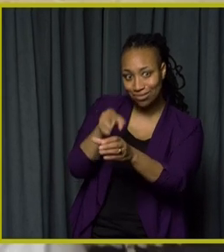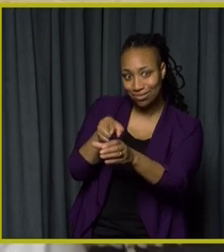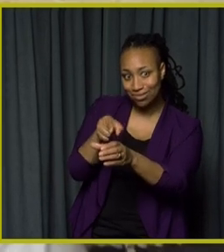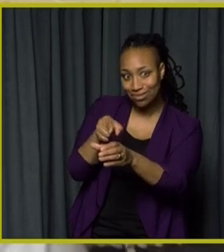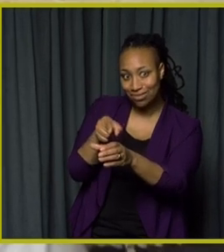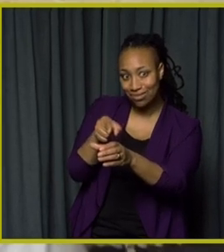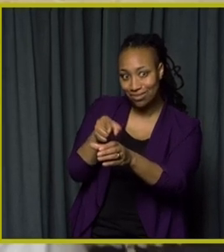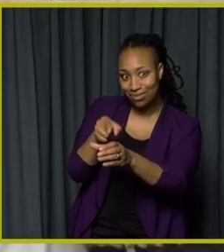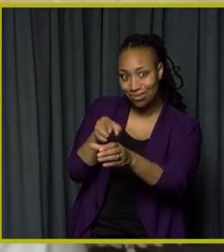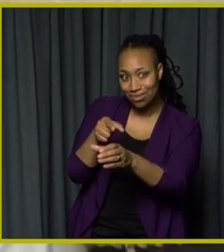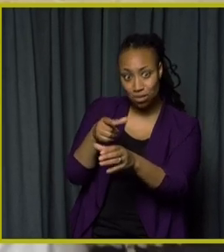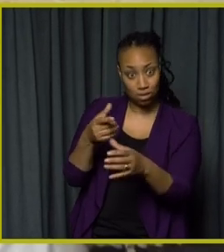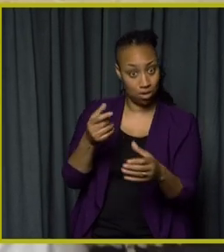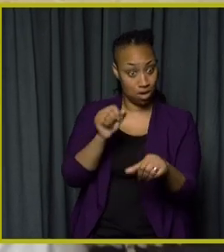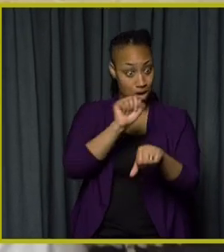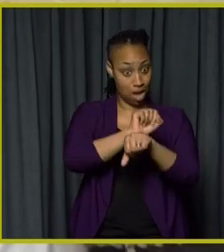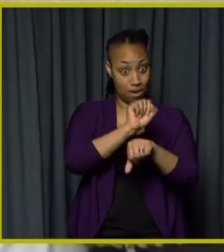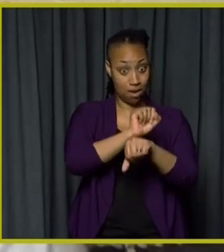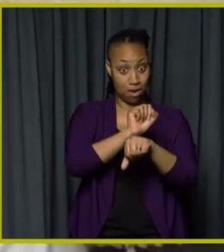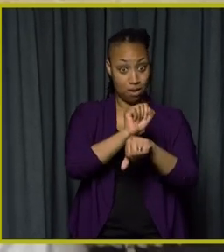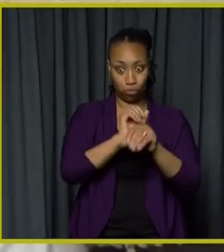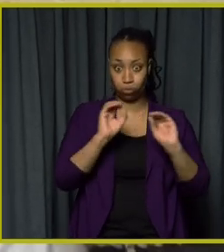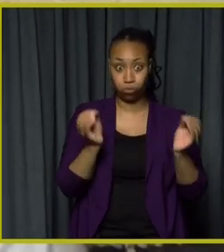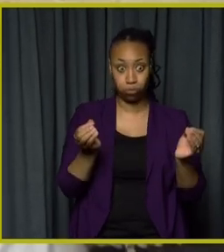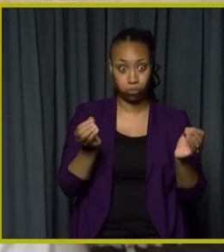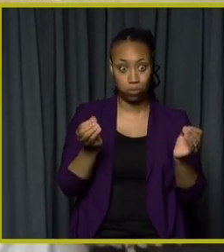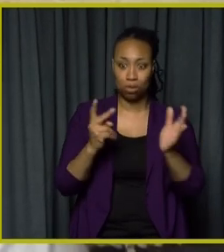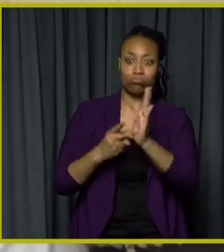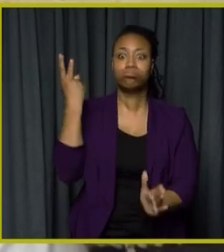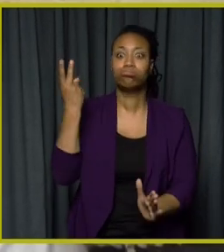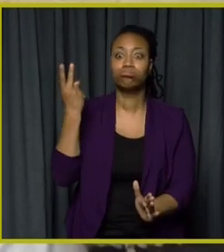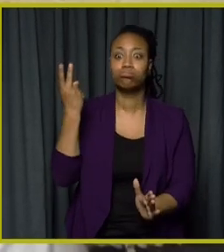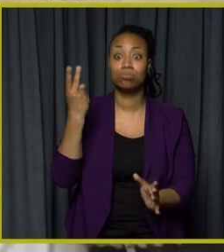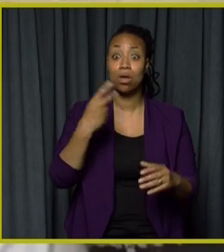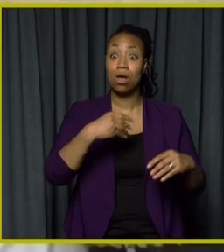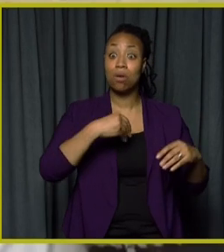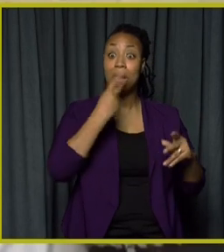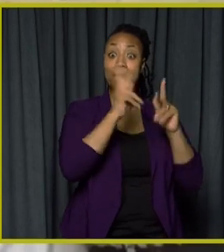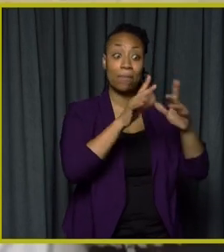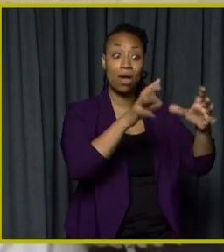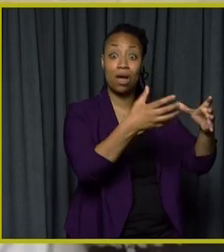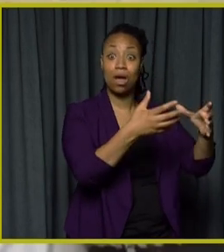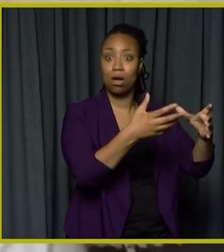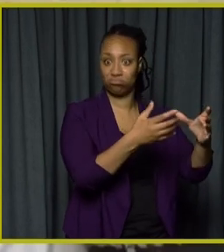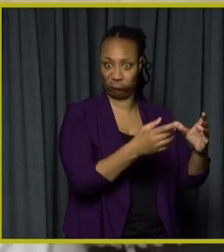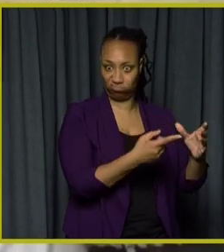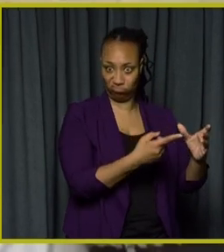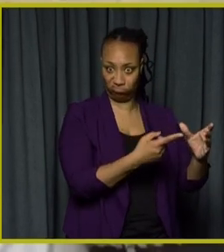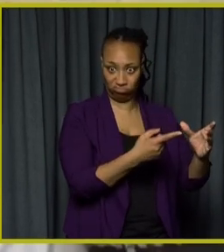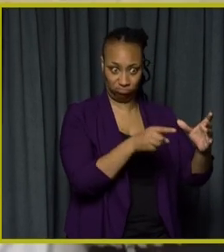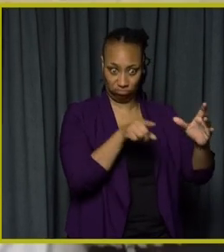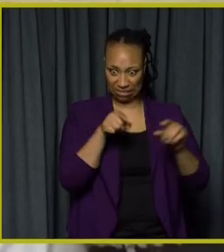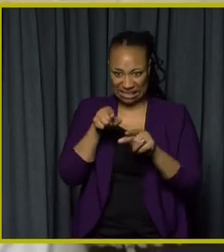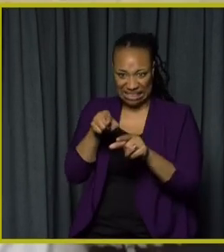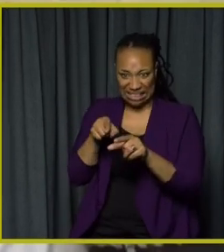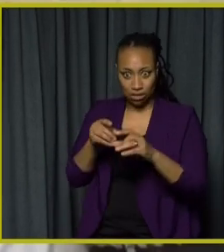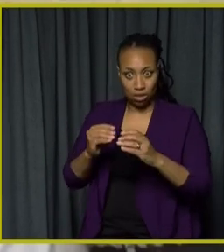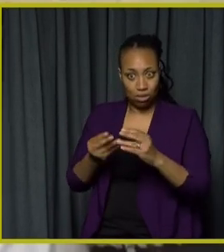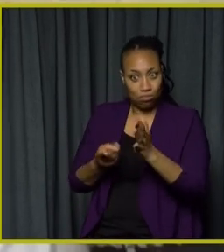in the U.S. is almost twice as high as for white people. Less than 50% of Black adults now have a